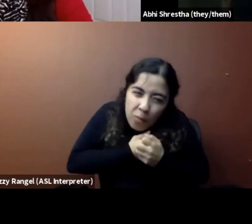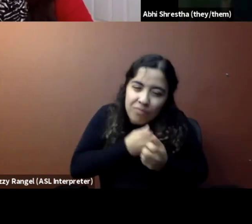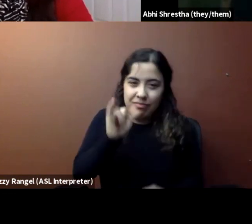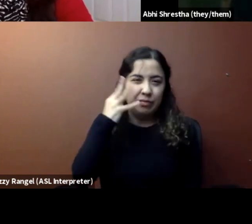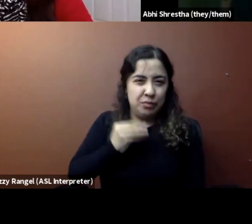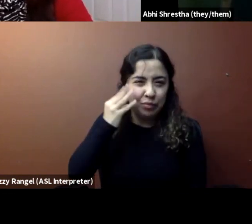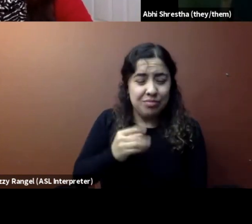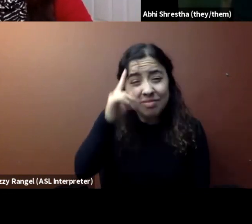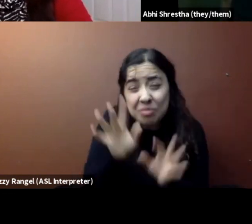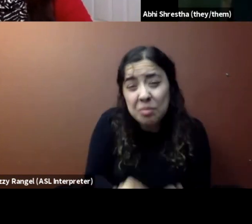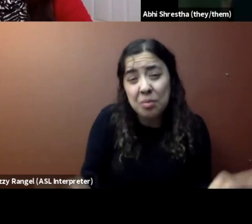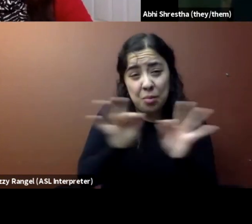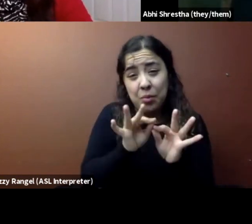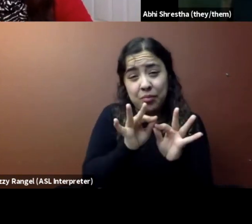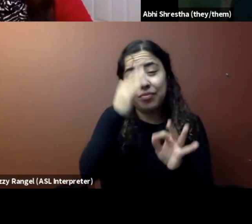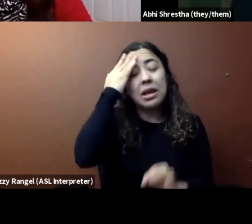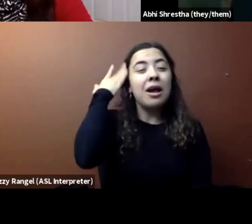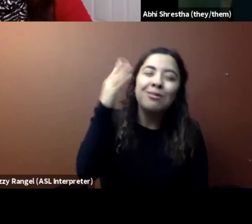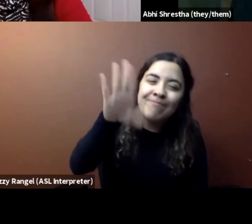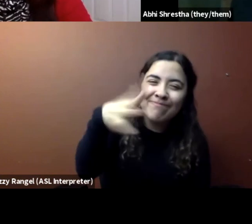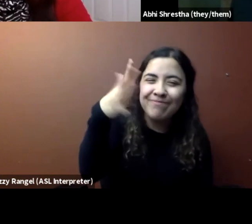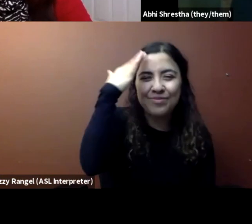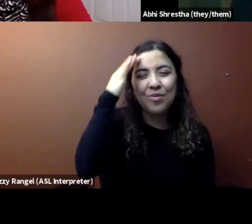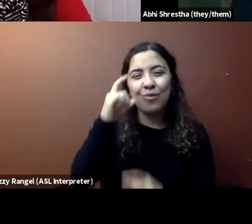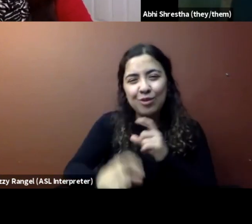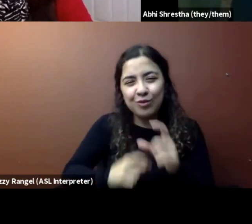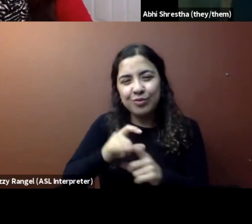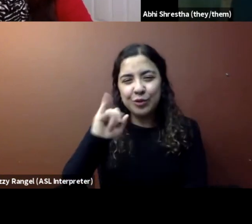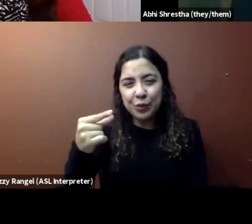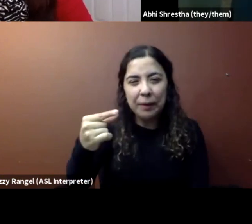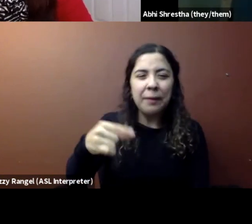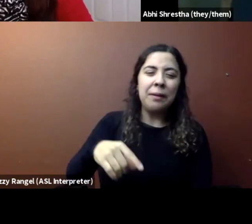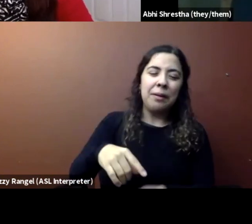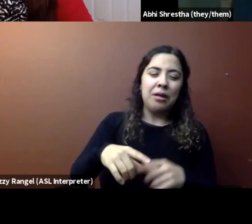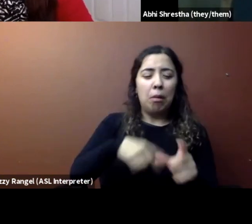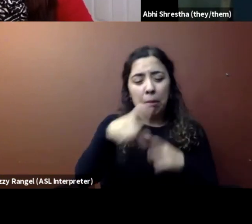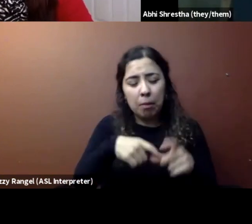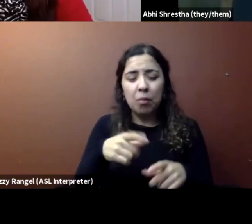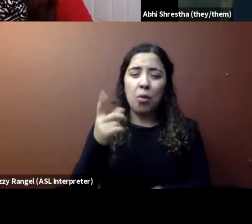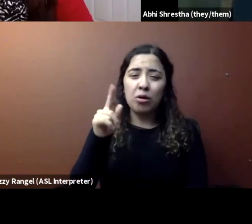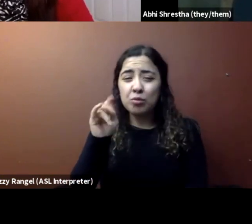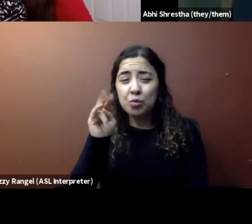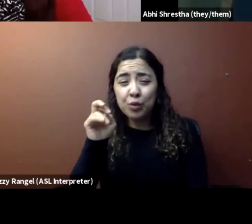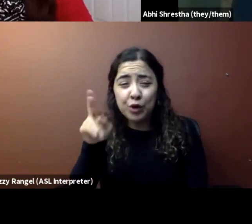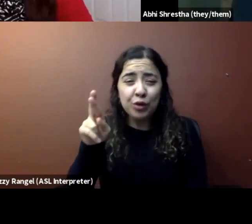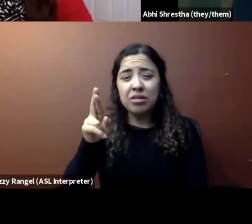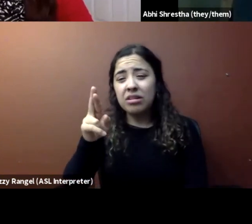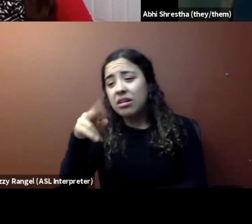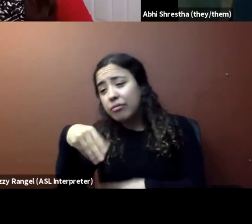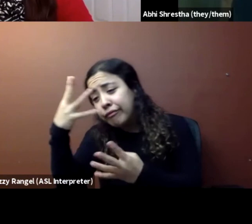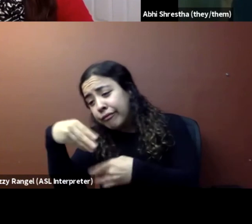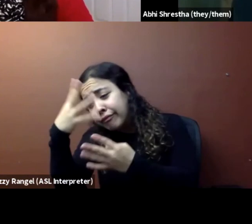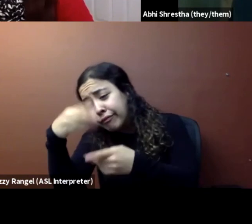know, Instagram and Twitter, whatever, I think it's fun, but ultimately